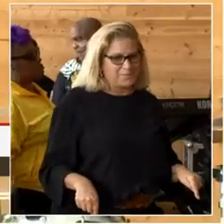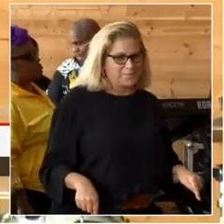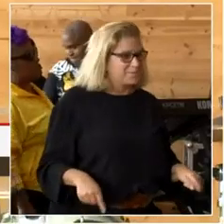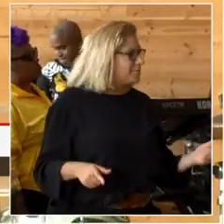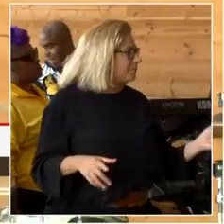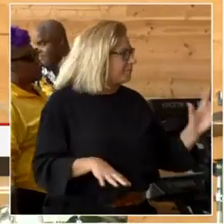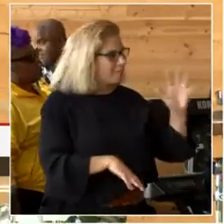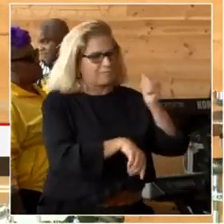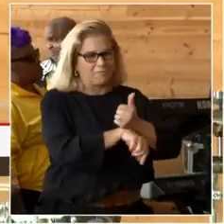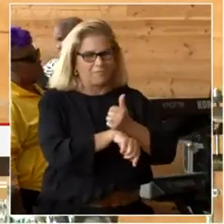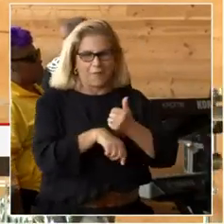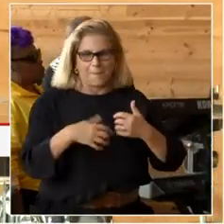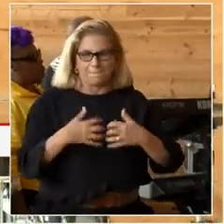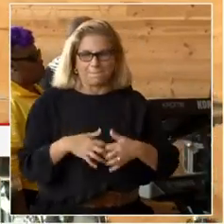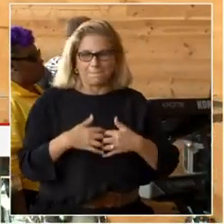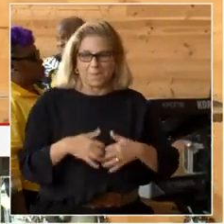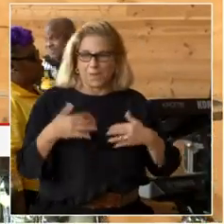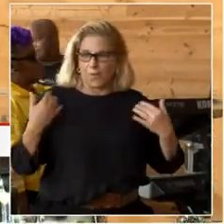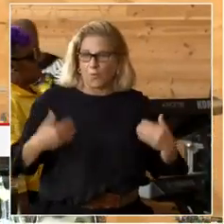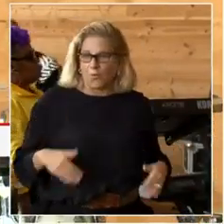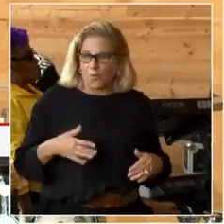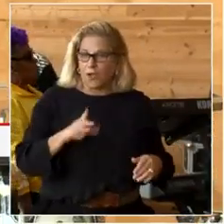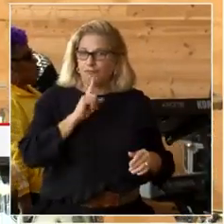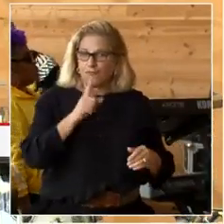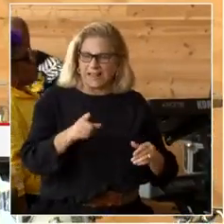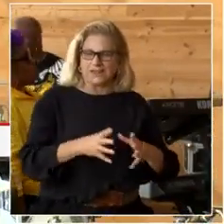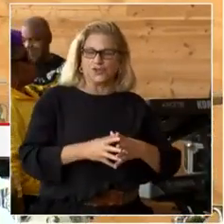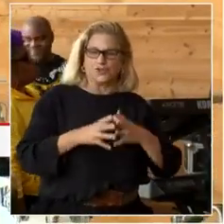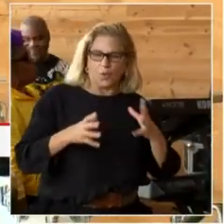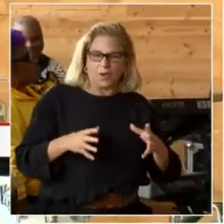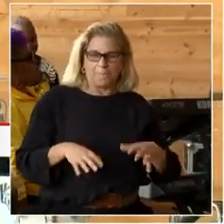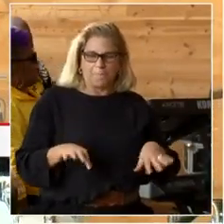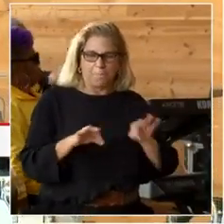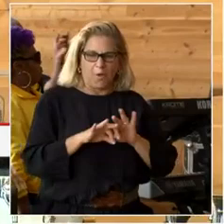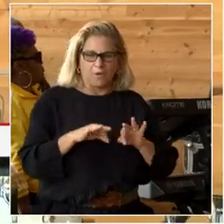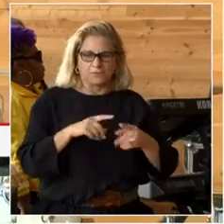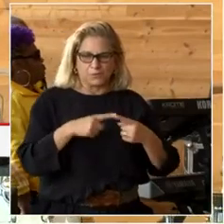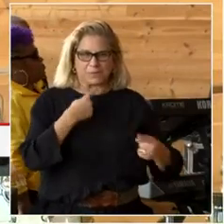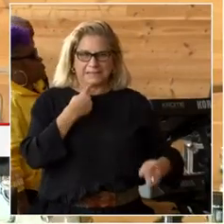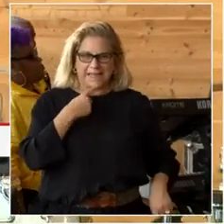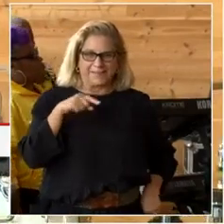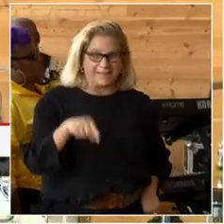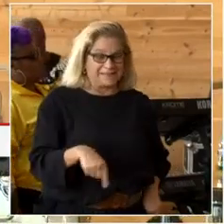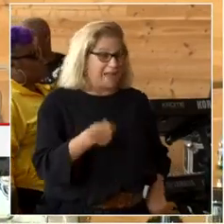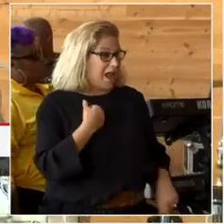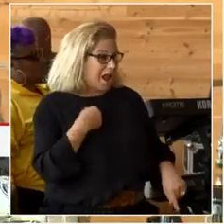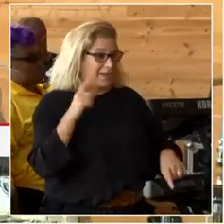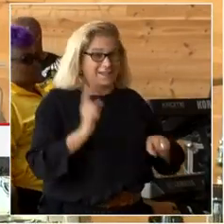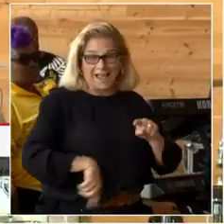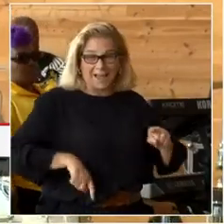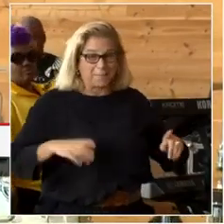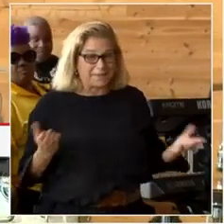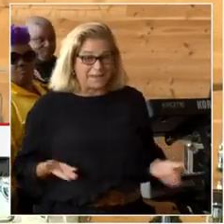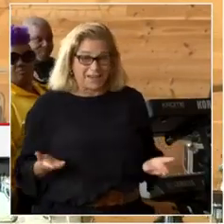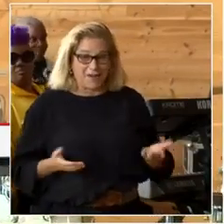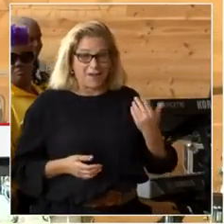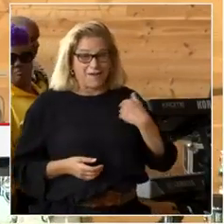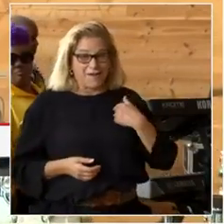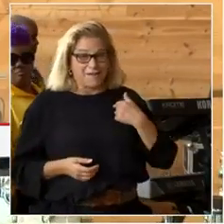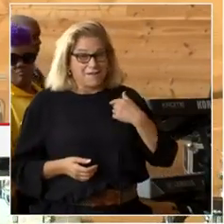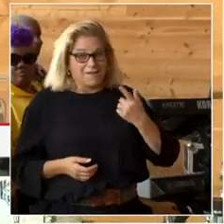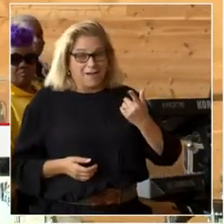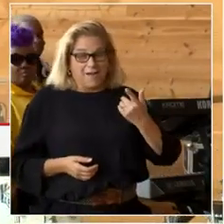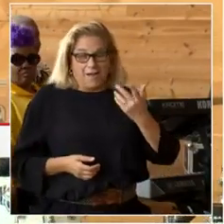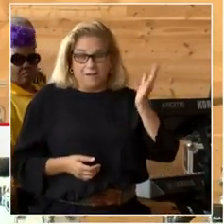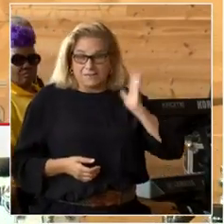And I think it's so important for me to say this. I could not be in this position. And when I was a 23-year-old volunteer, I could